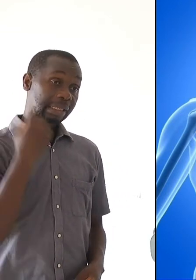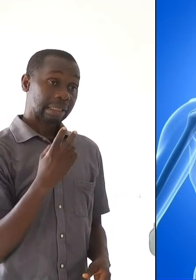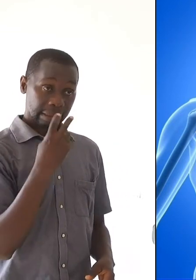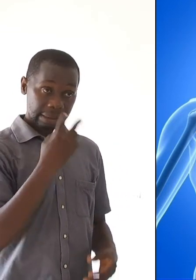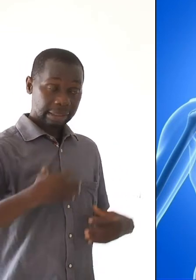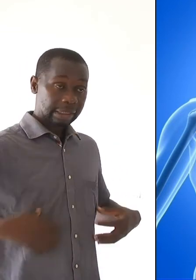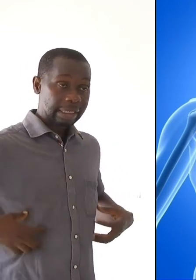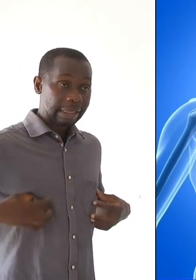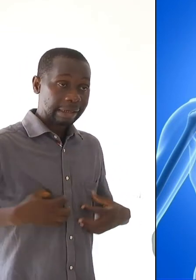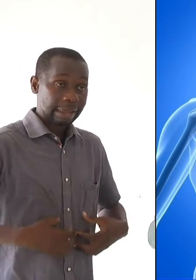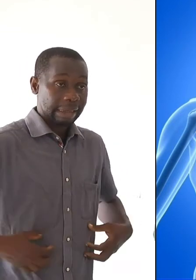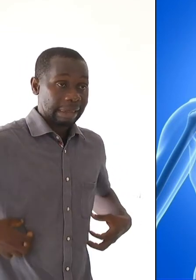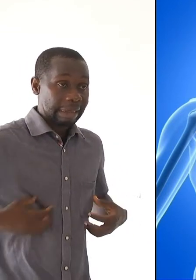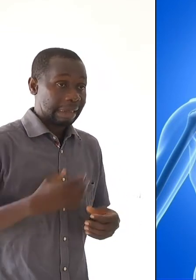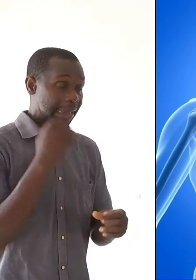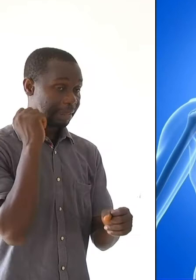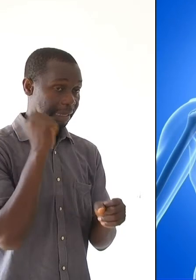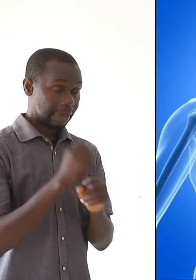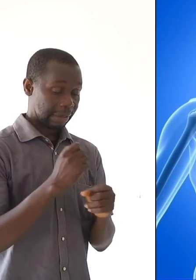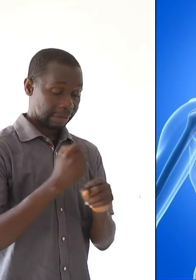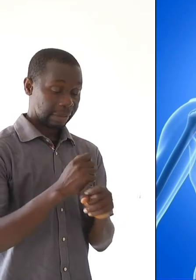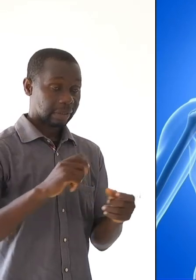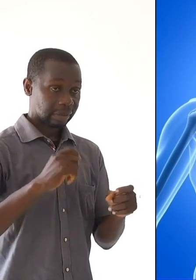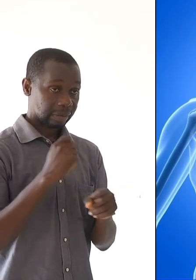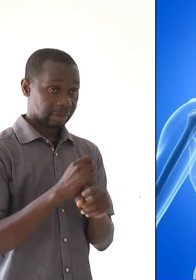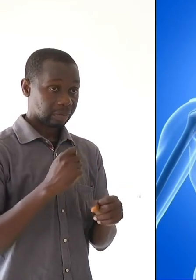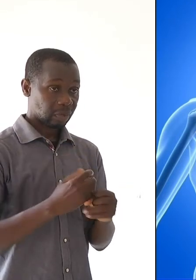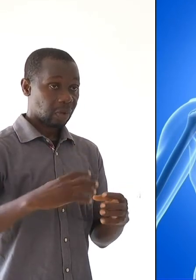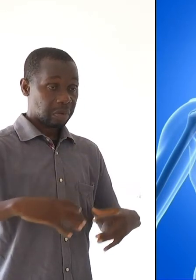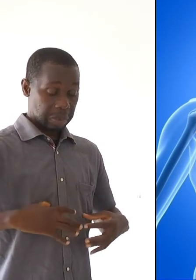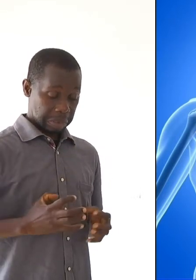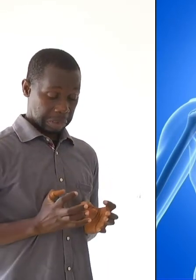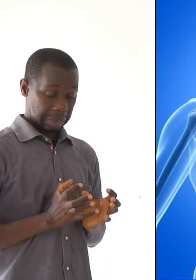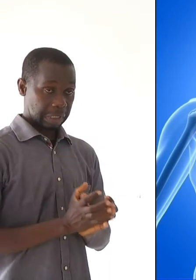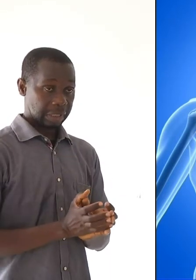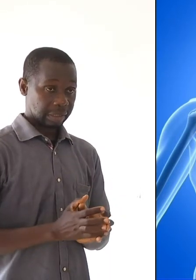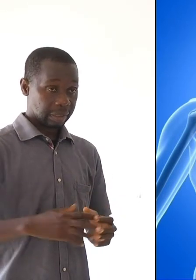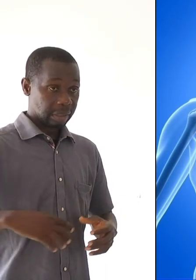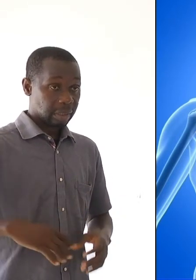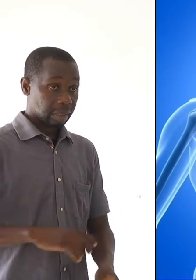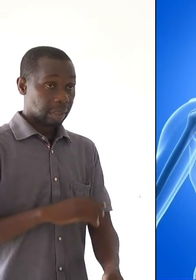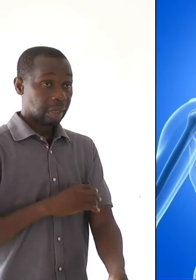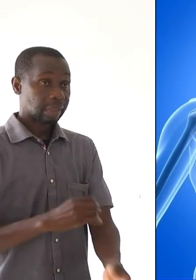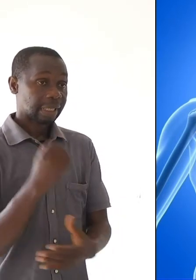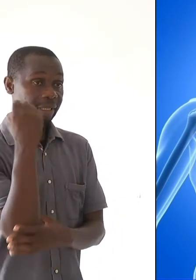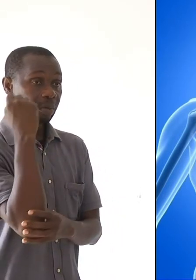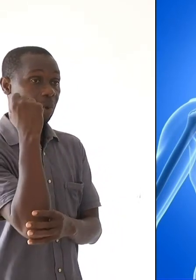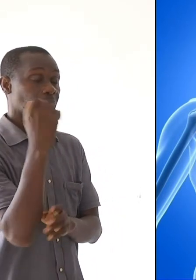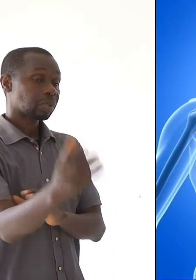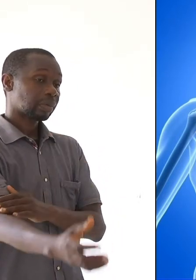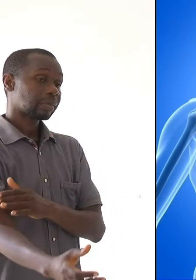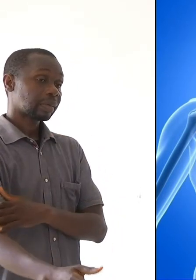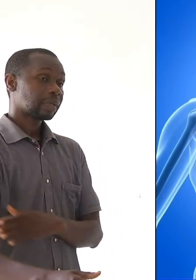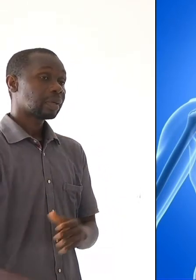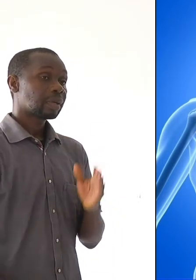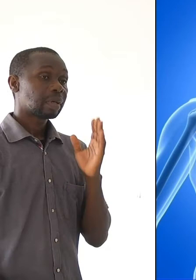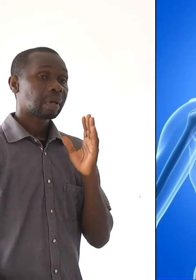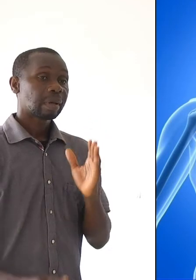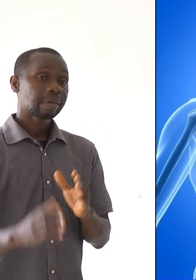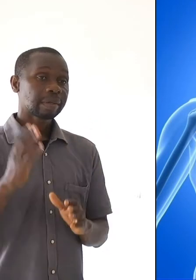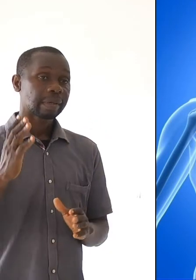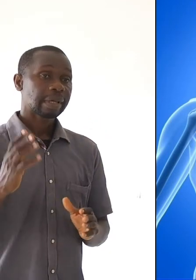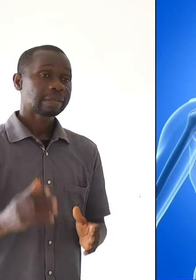the ribs and how they are all connected to form a cage. And you can see the bones of the arm. On the right, we